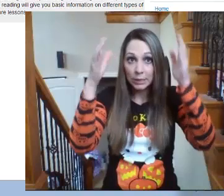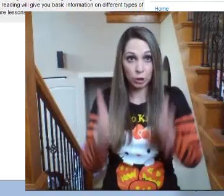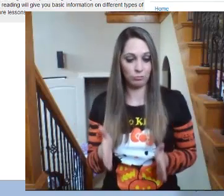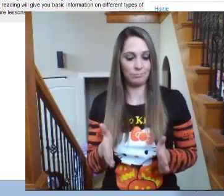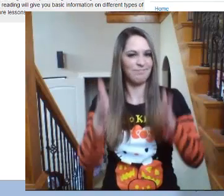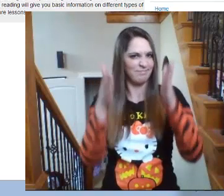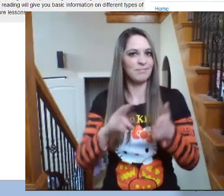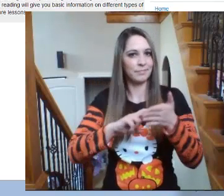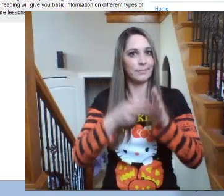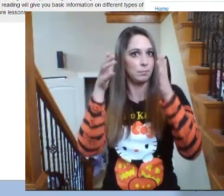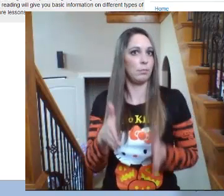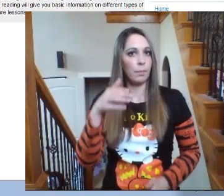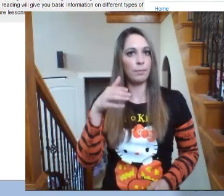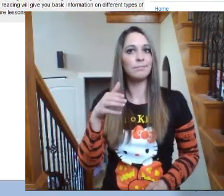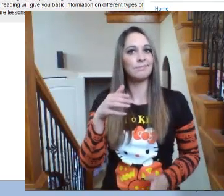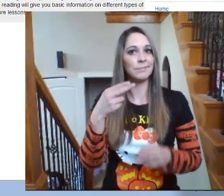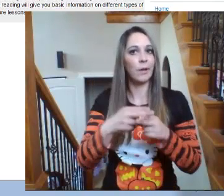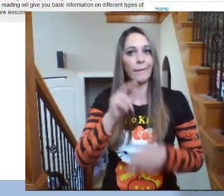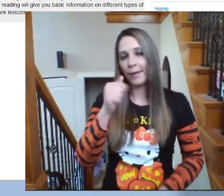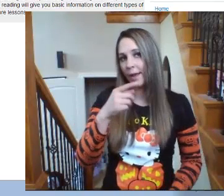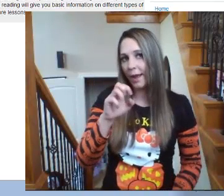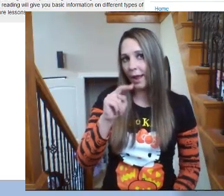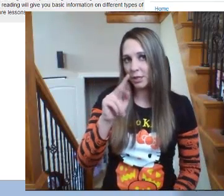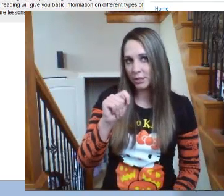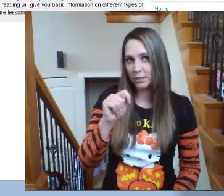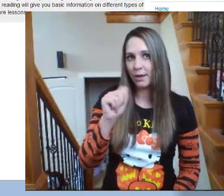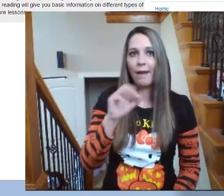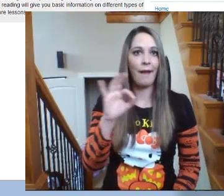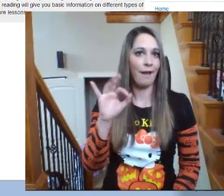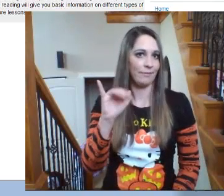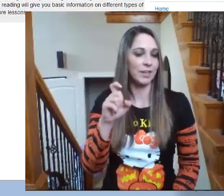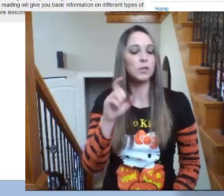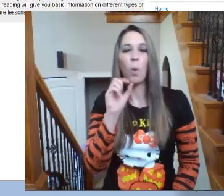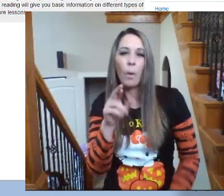learned you use the person marker for the signs student and teacher.